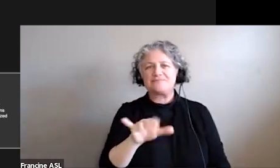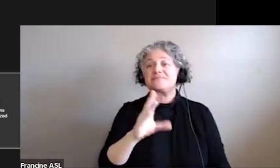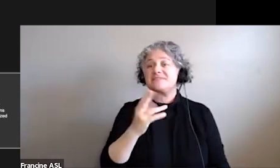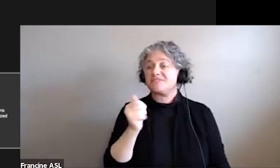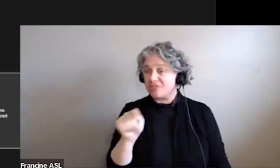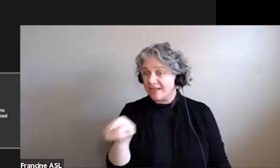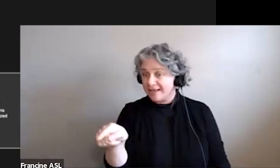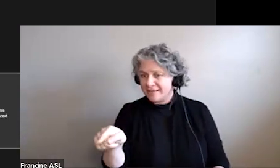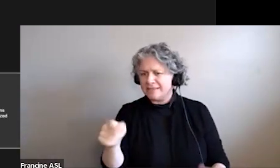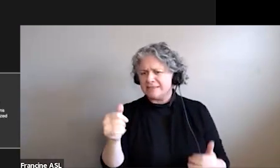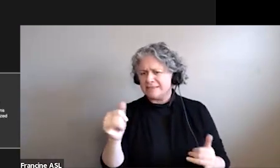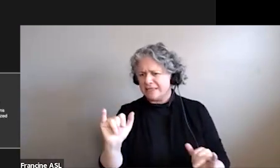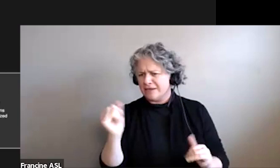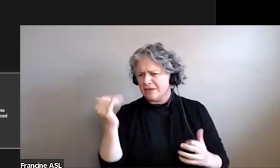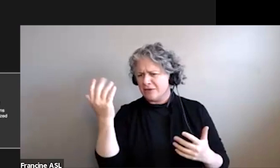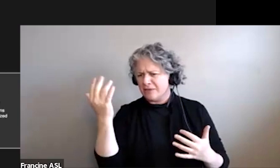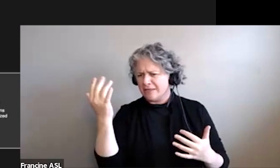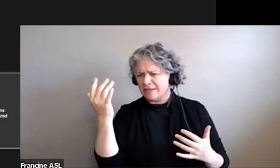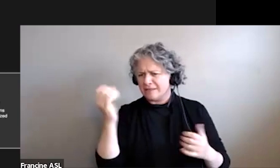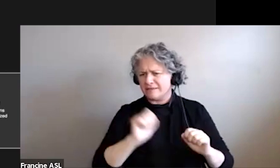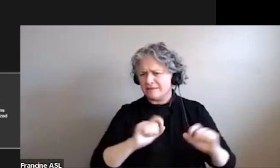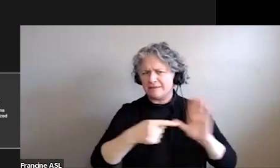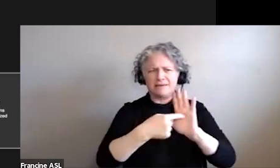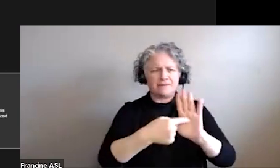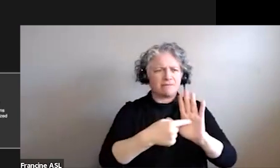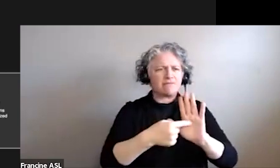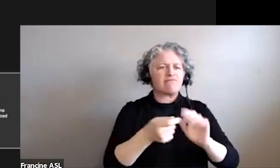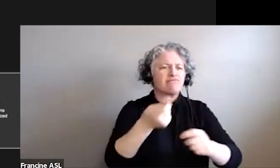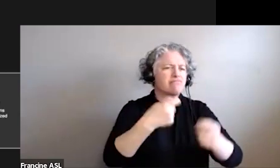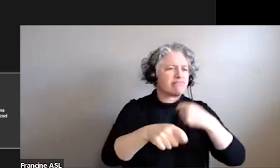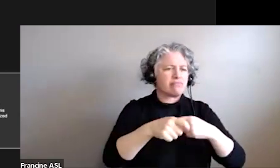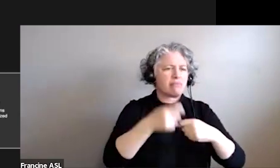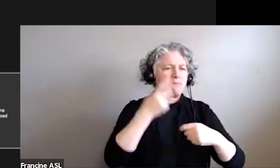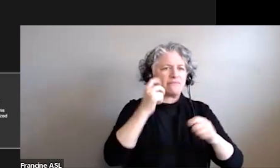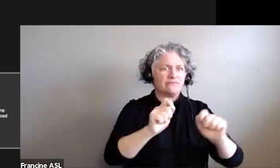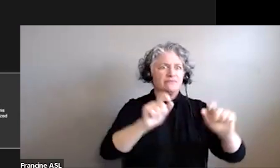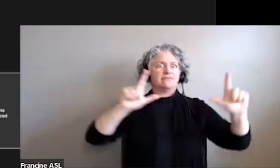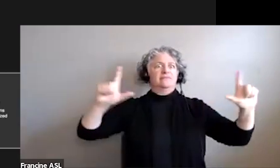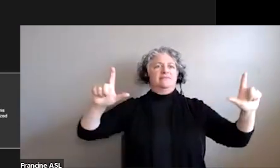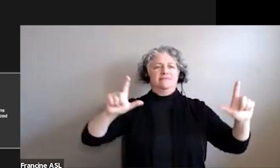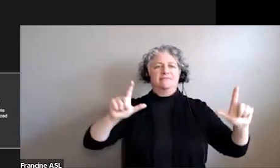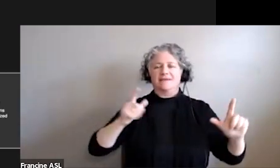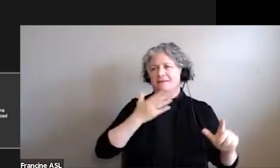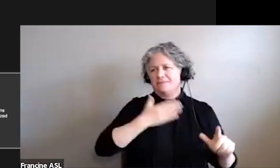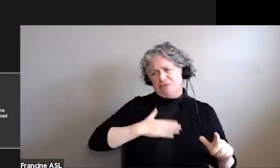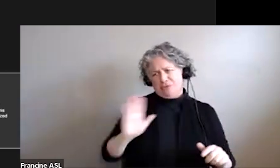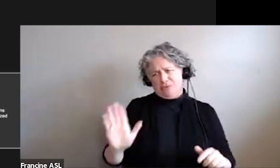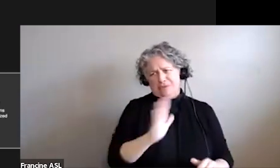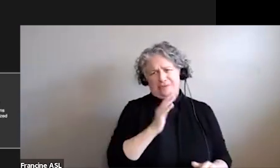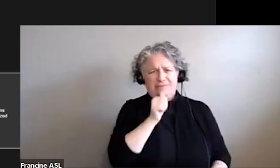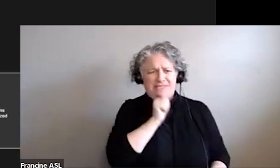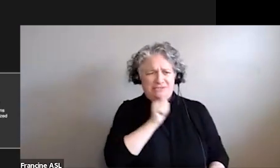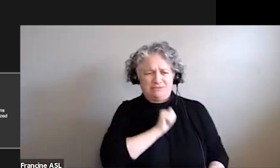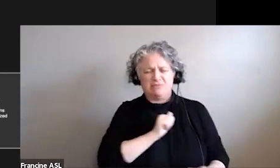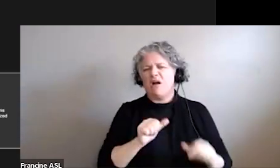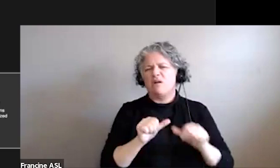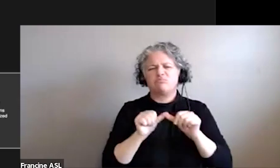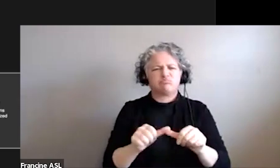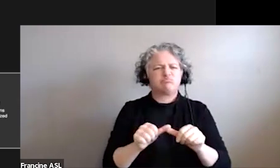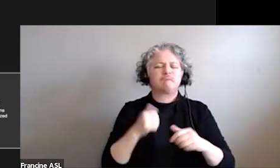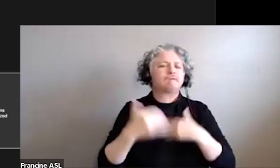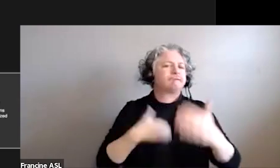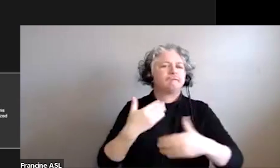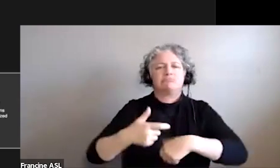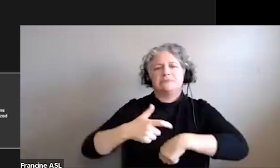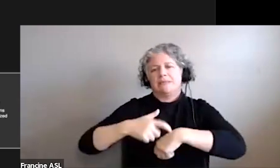we're still waiting to switch out the display so you guys can see it larger. So I do appreciate the patience, but I'll continue going on for the sake of